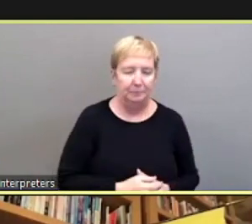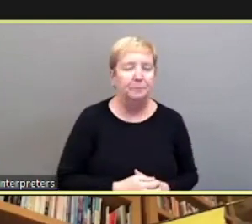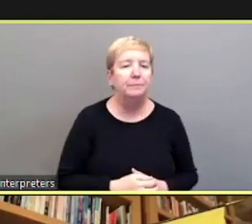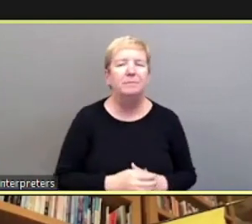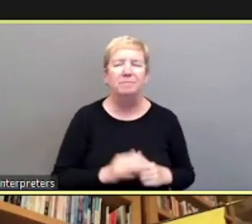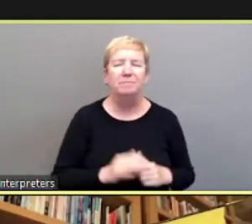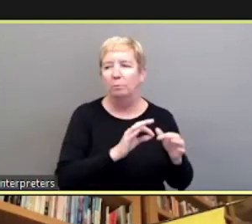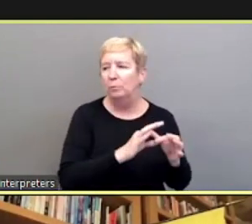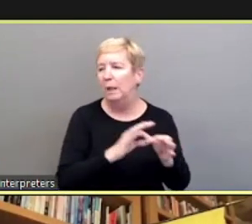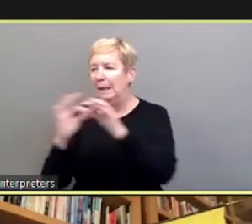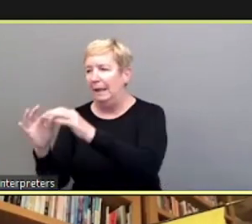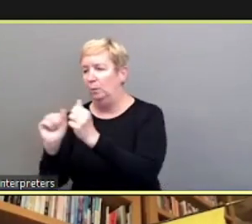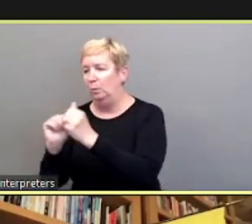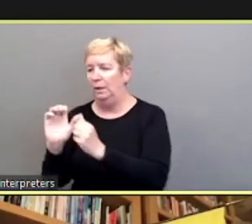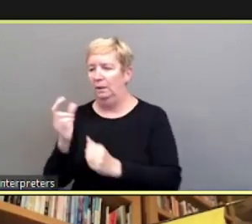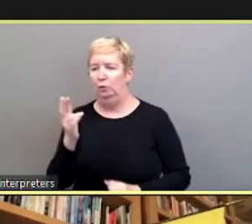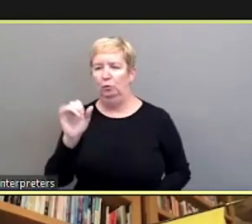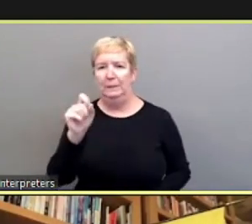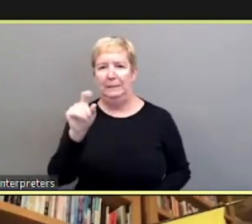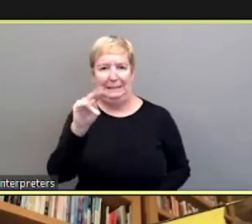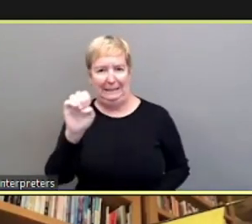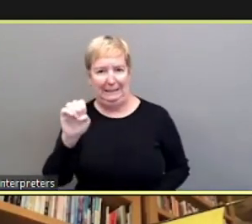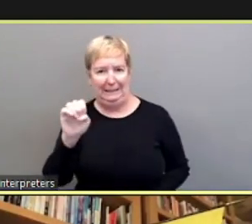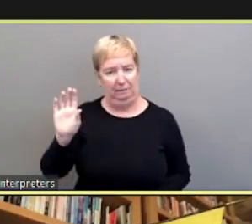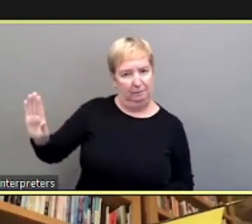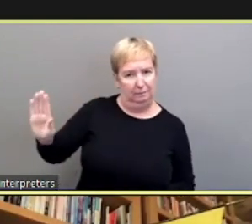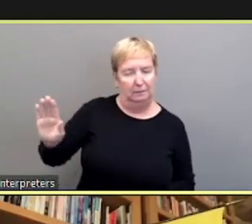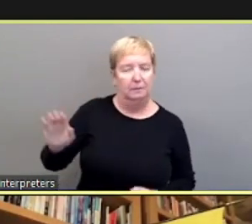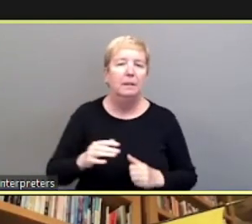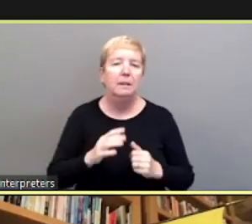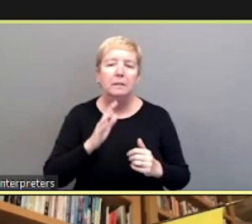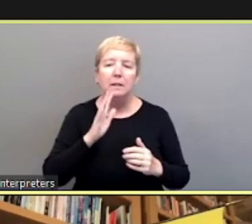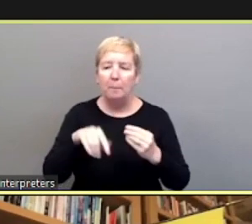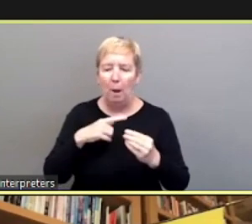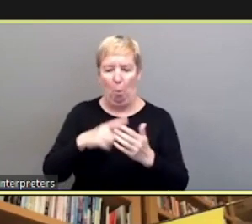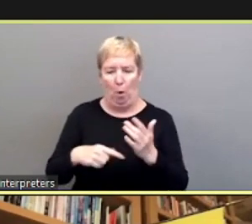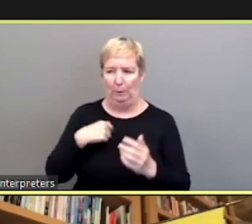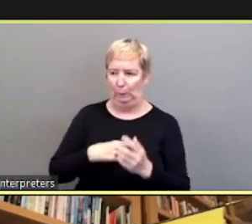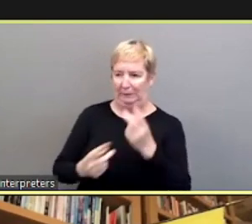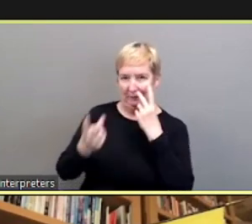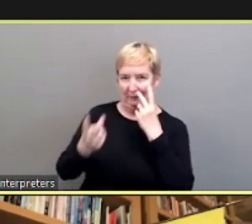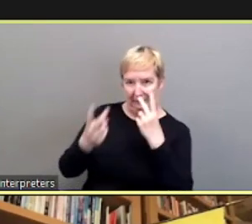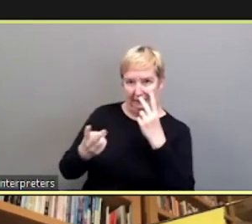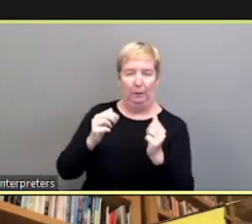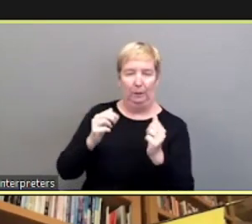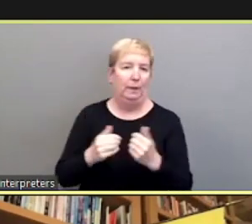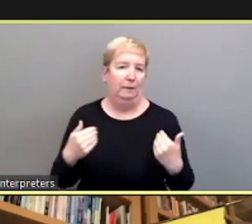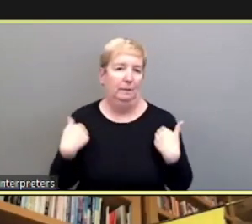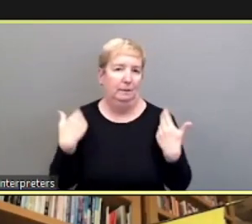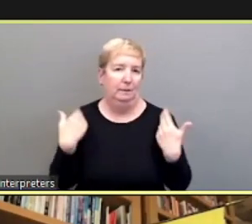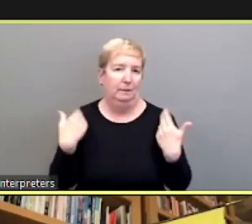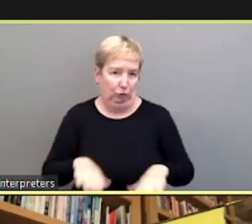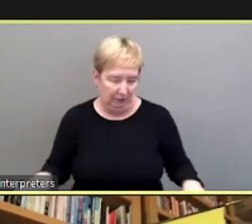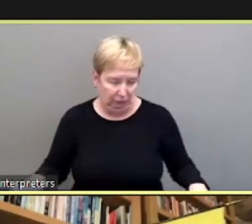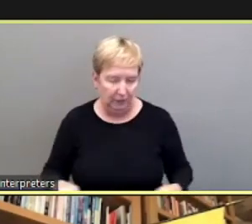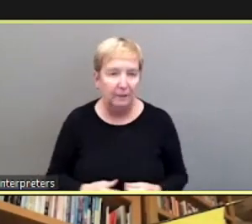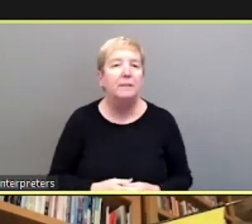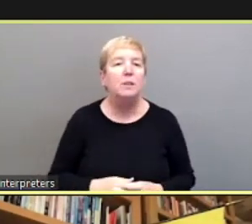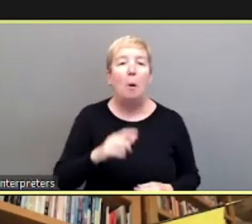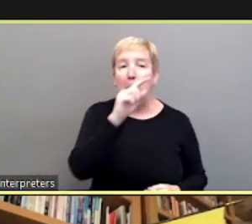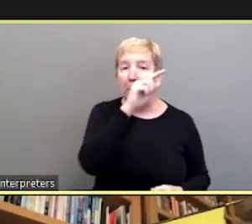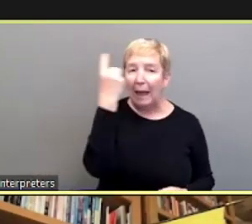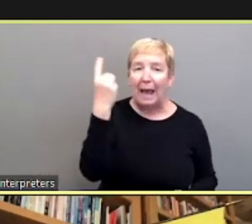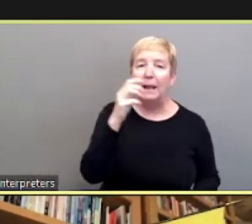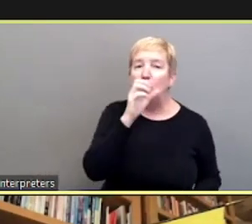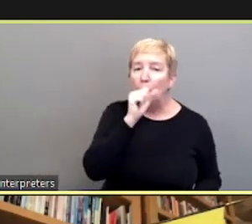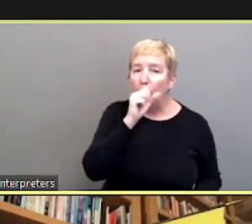slides, but also questions from reporters last week about what are we seeing in pediatric cases. The peds groups are the black and